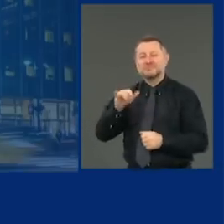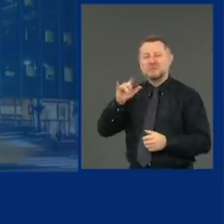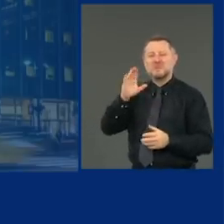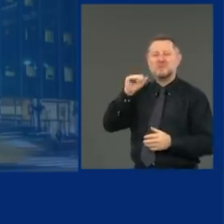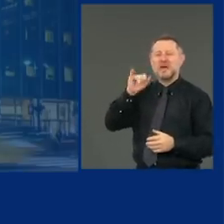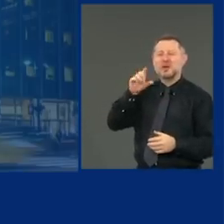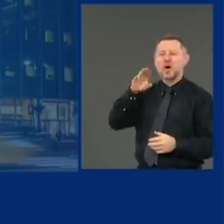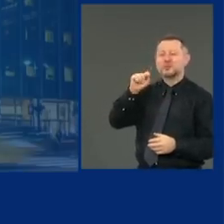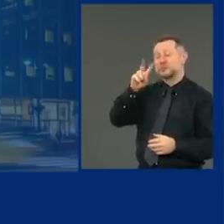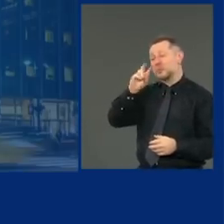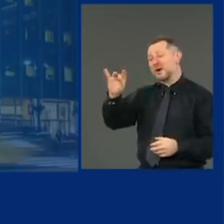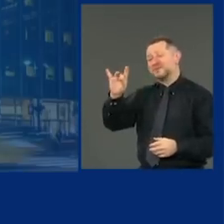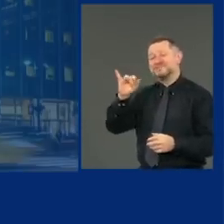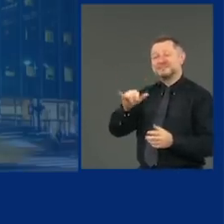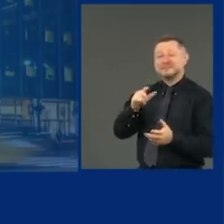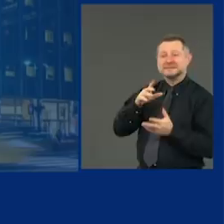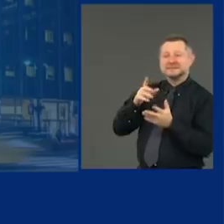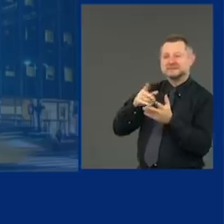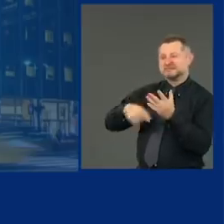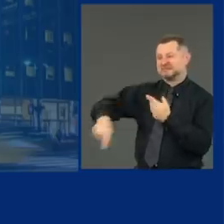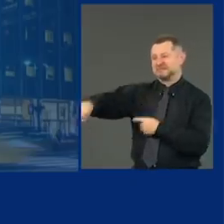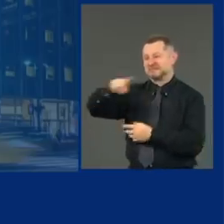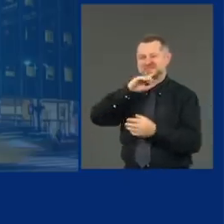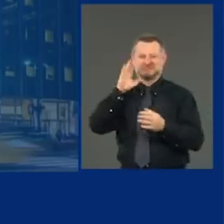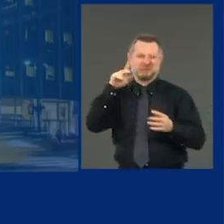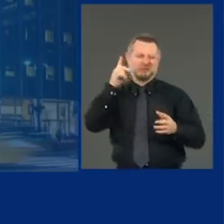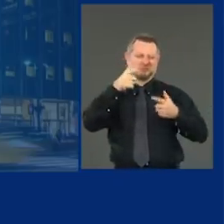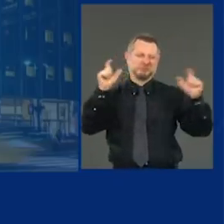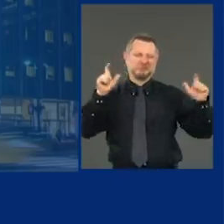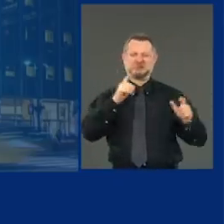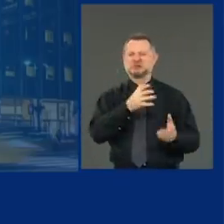were the first one to come back fine.